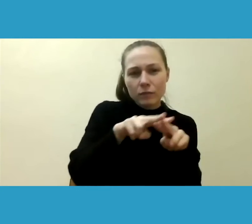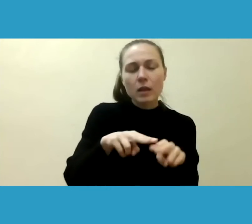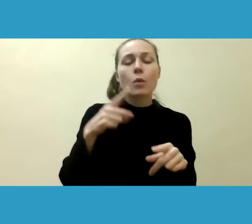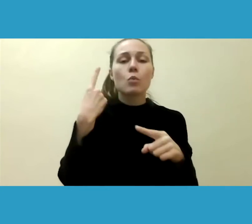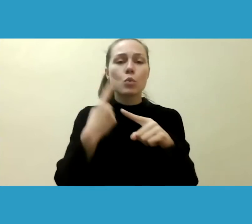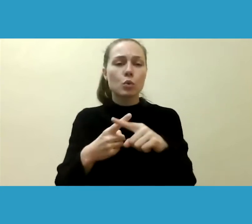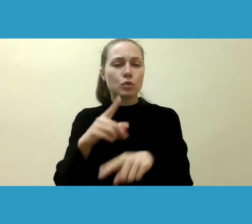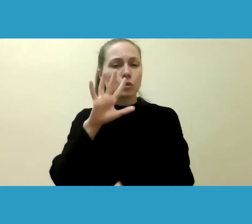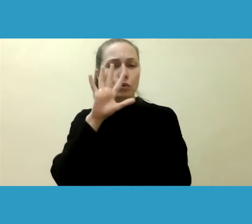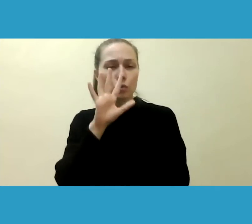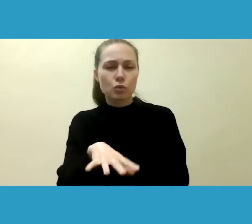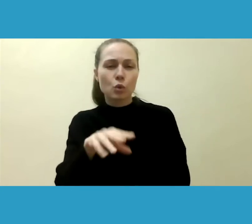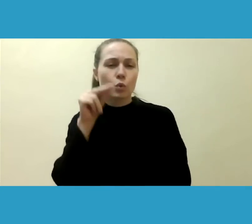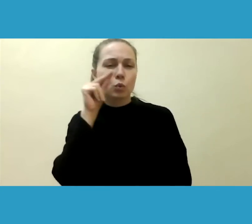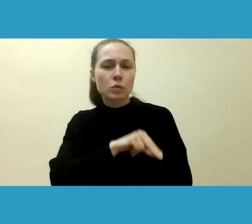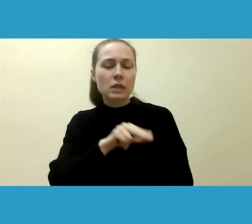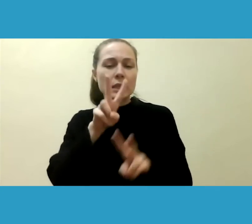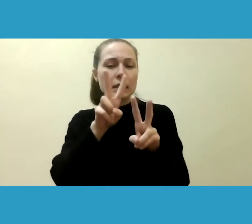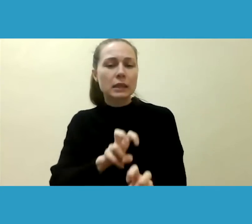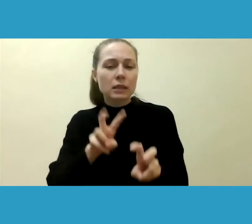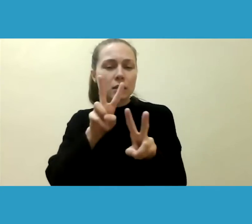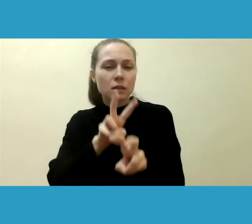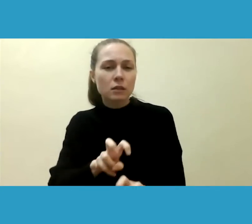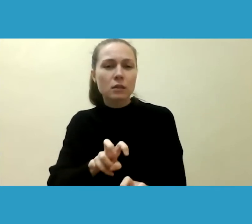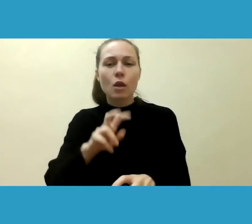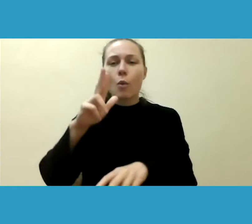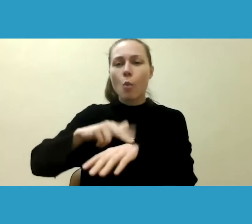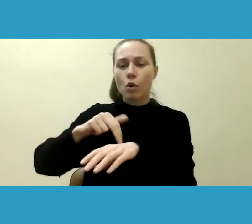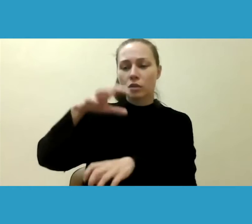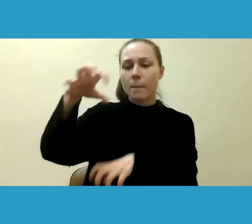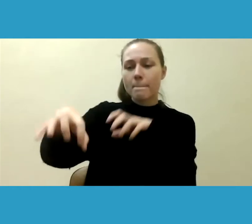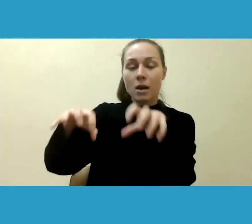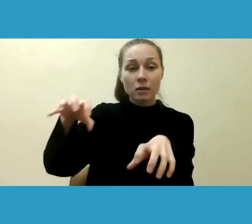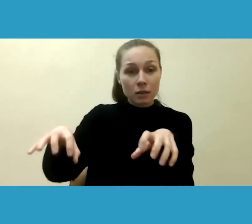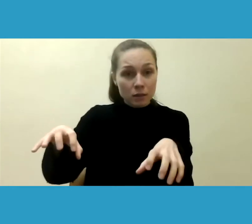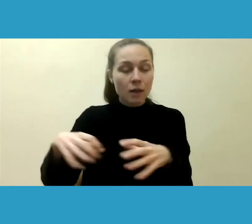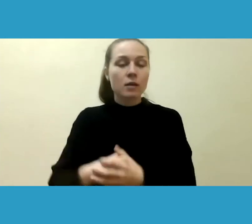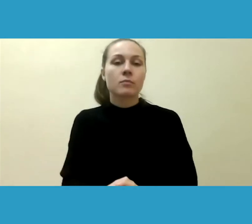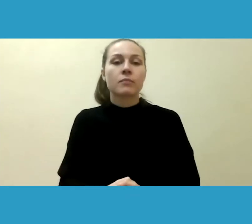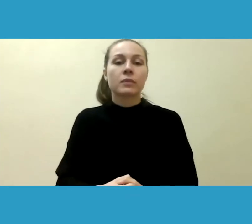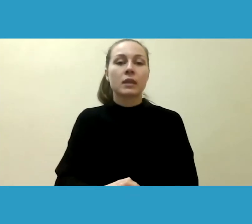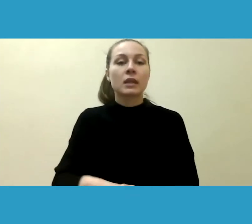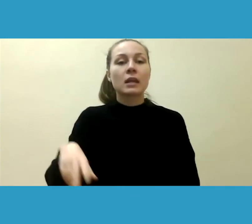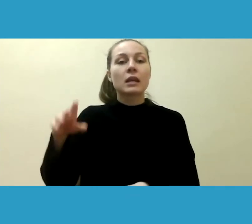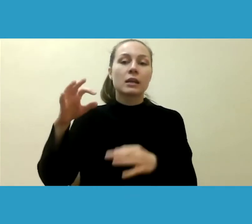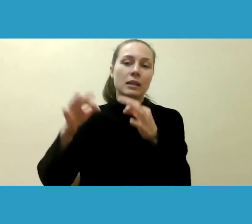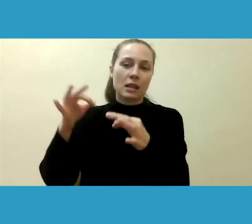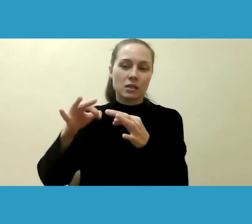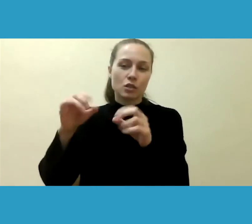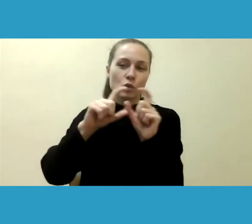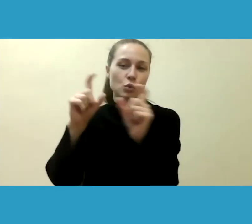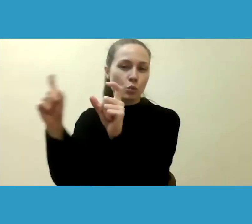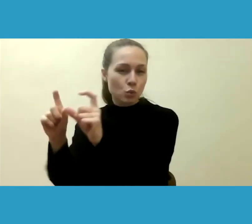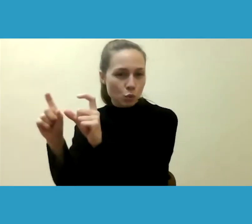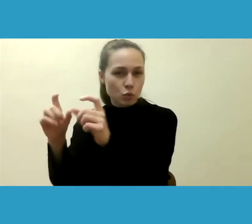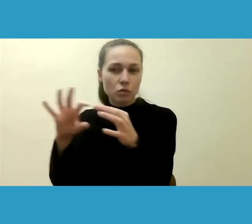the world. There are special platforms to address hate crimes. There are special police units that are in